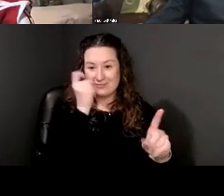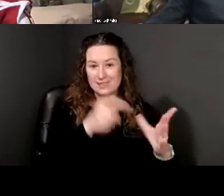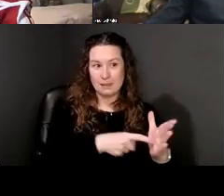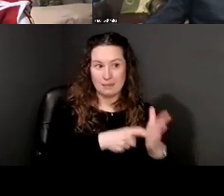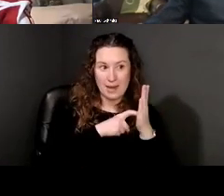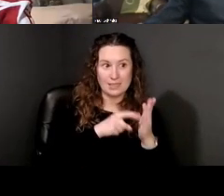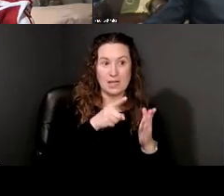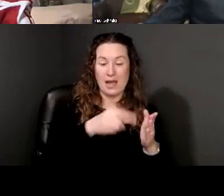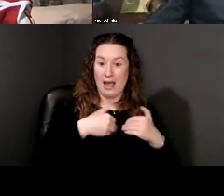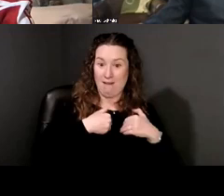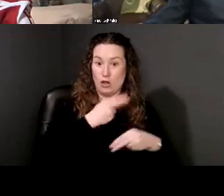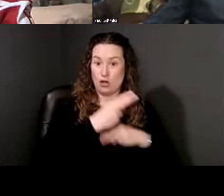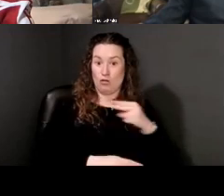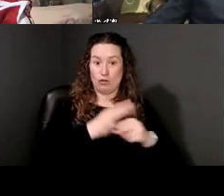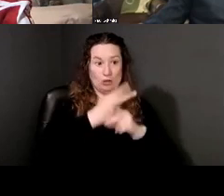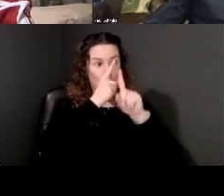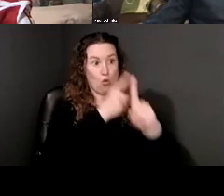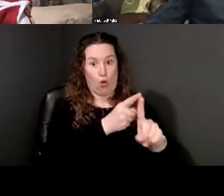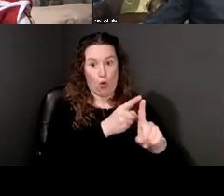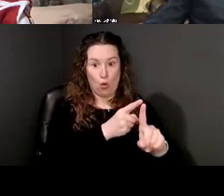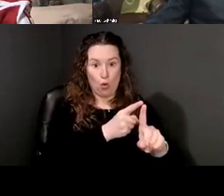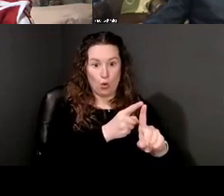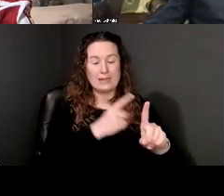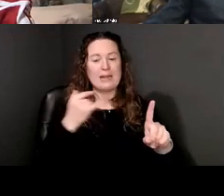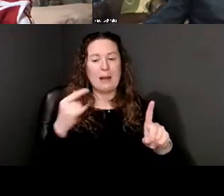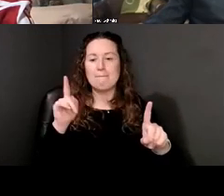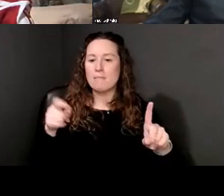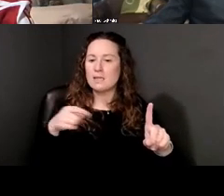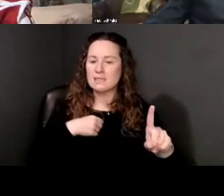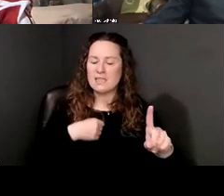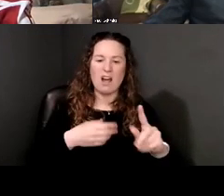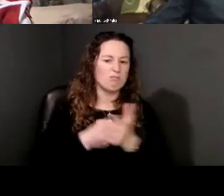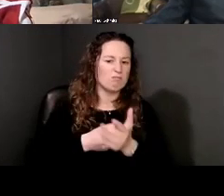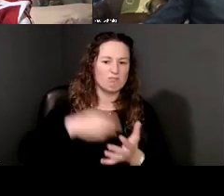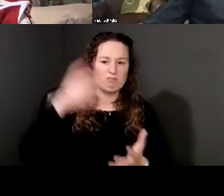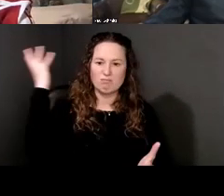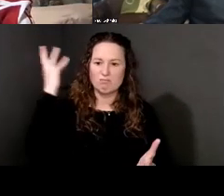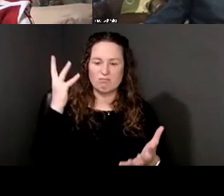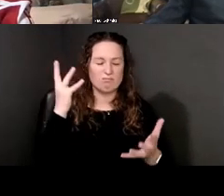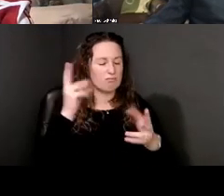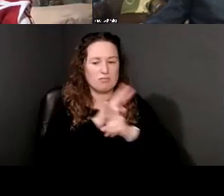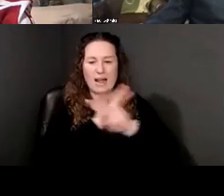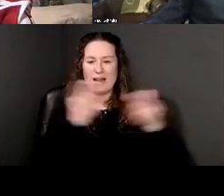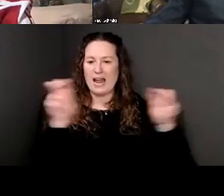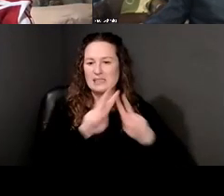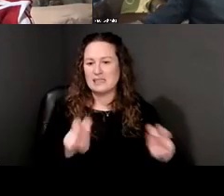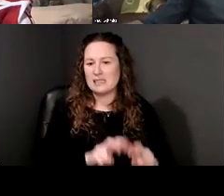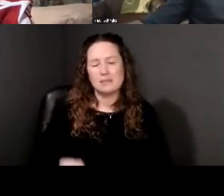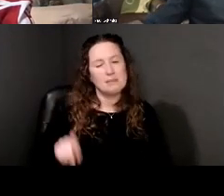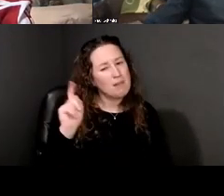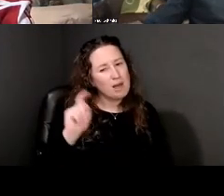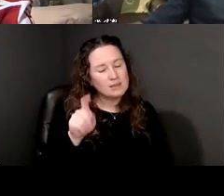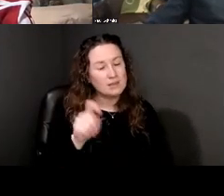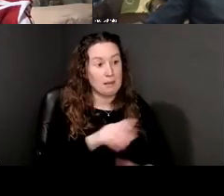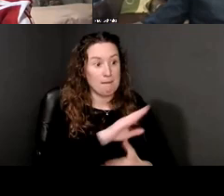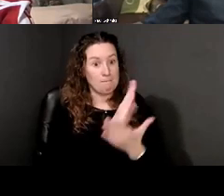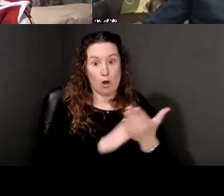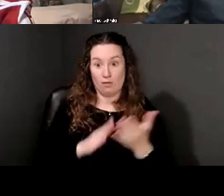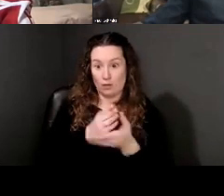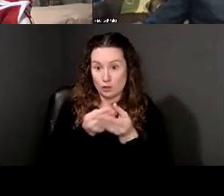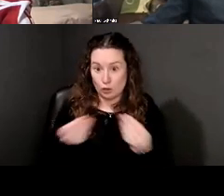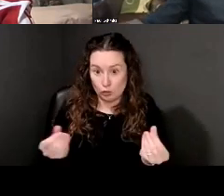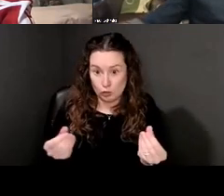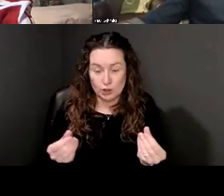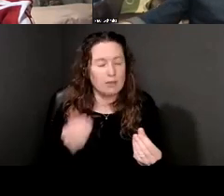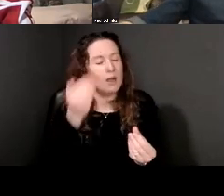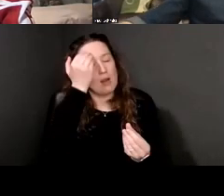that universal goal, you have robust disaggregated analysis, because I think part of the solution, and I know